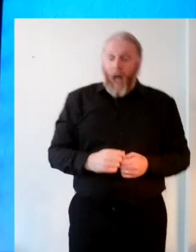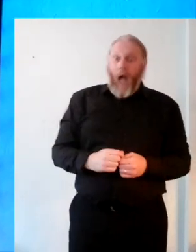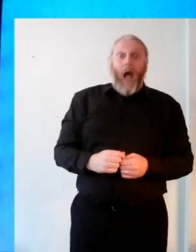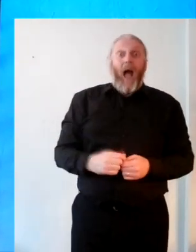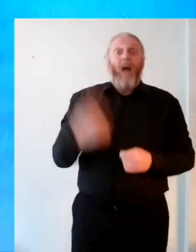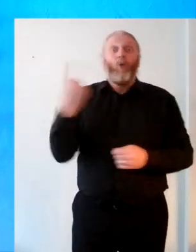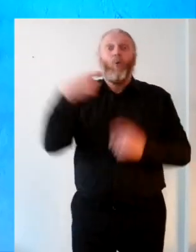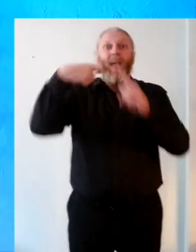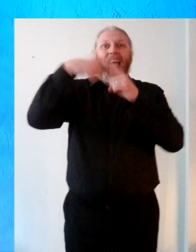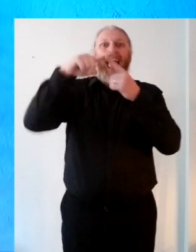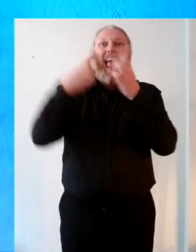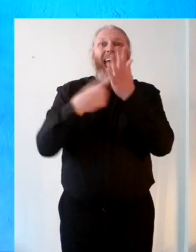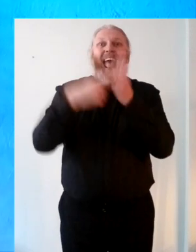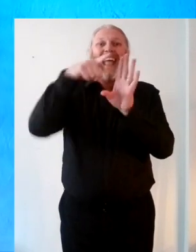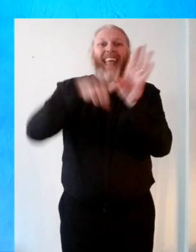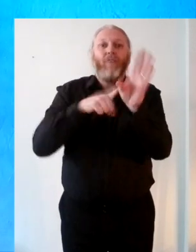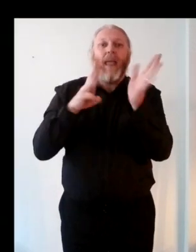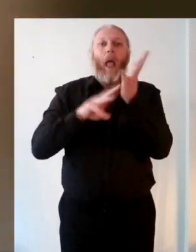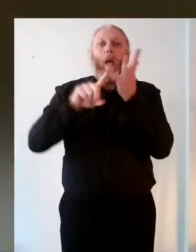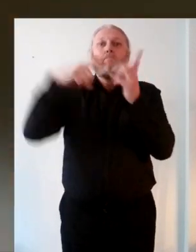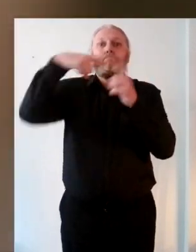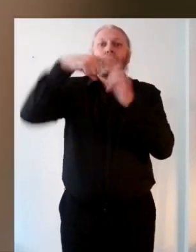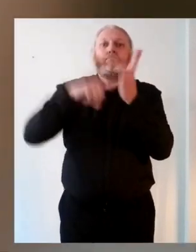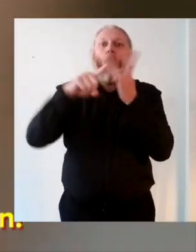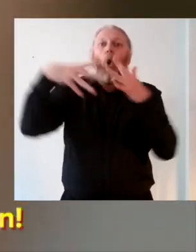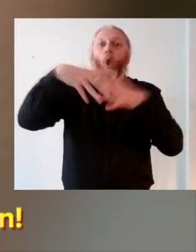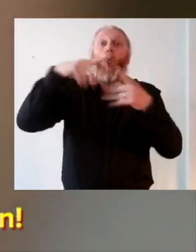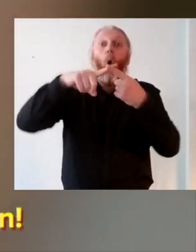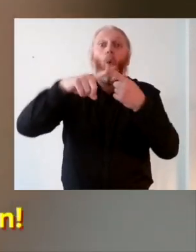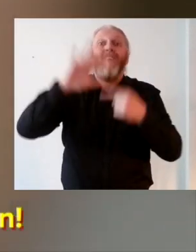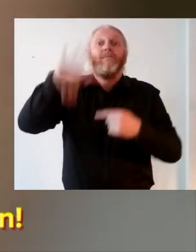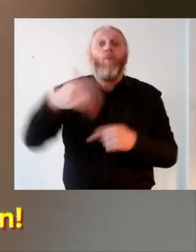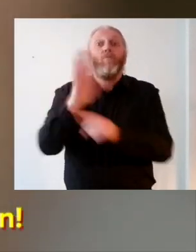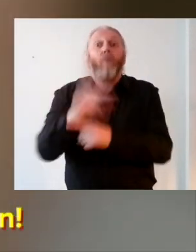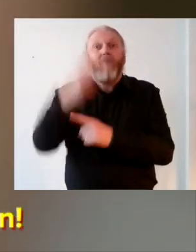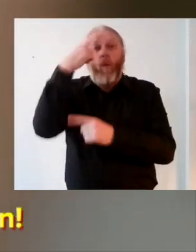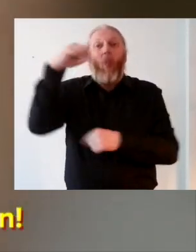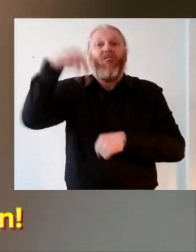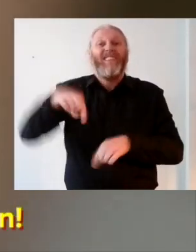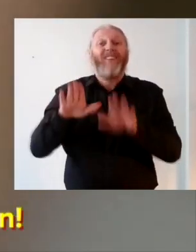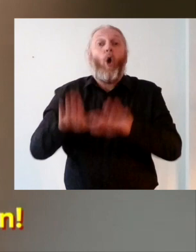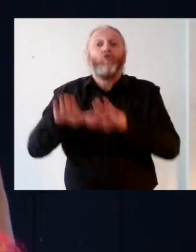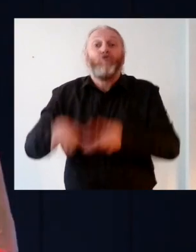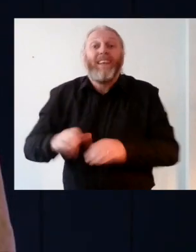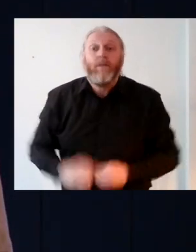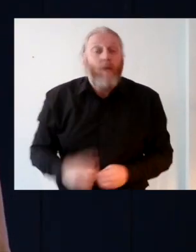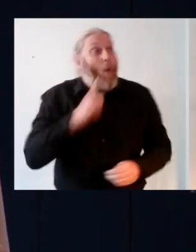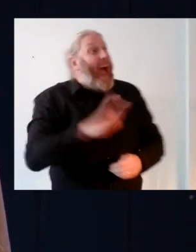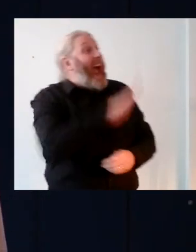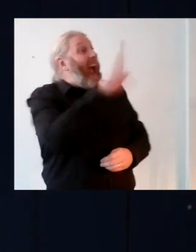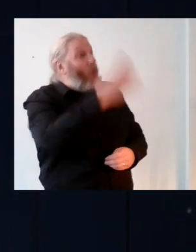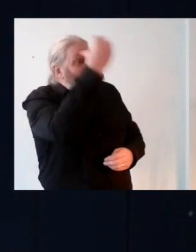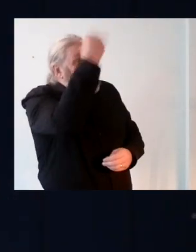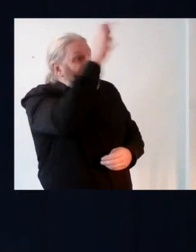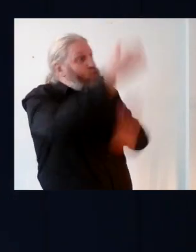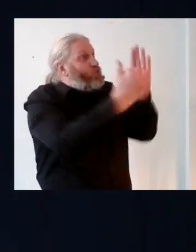It's Kerry Mucklowe from this country. All right, Tweedy, you absolute clown. Hi, Kerry Mucklowe